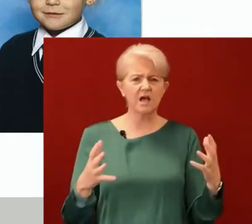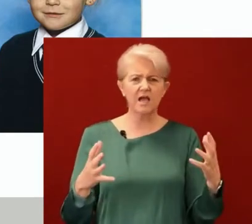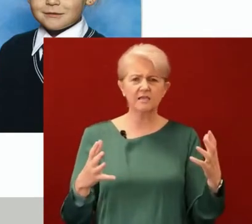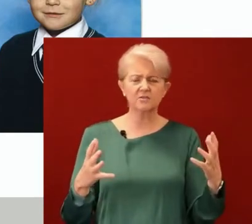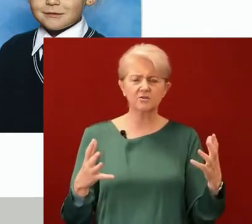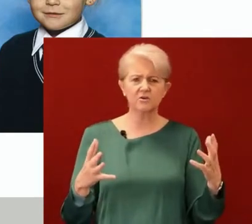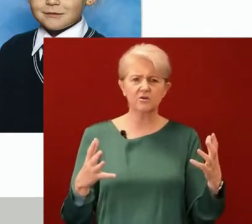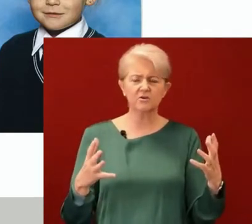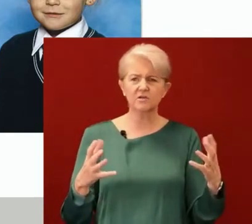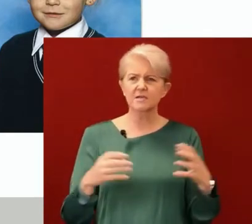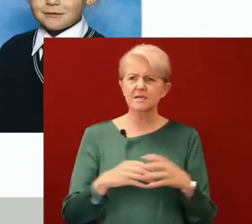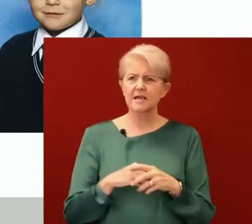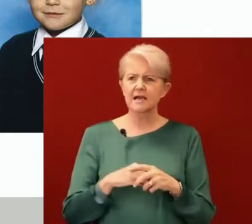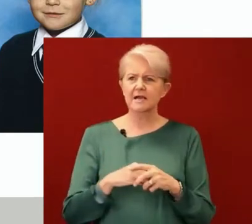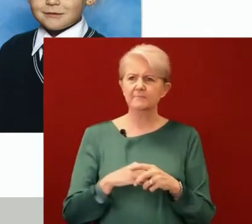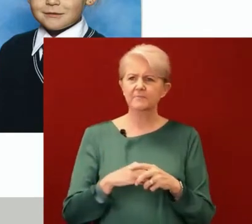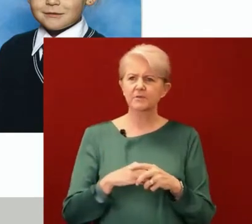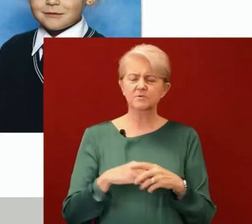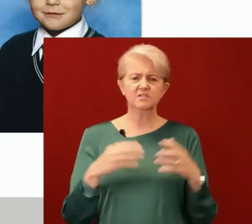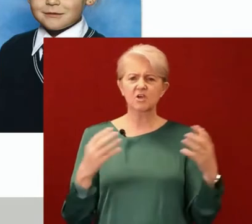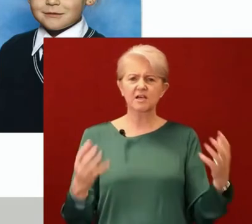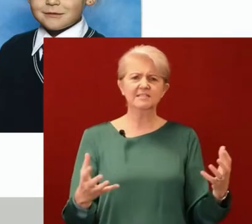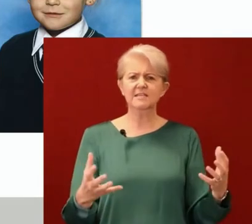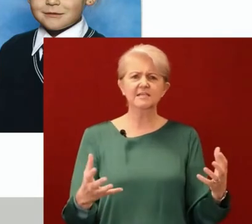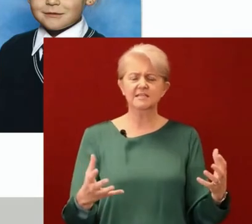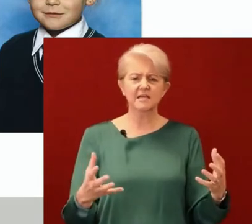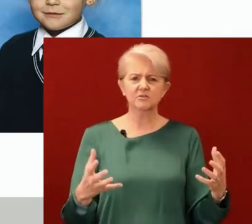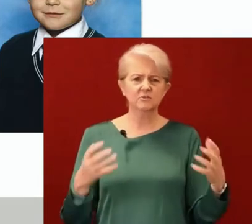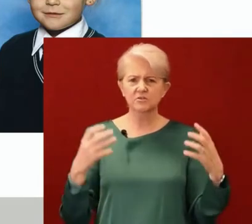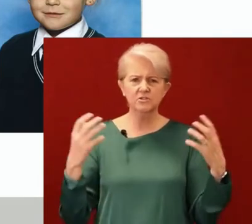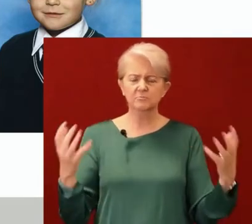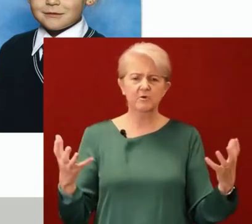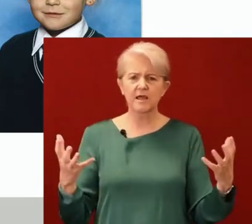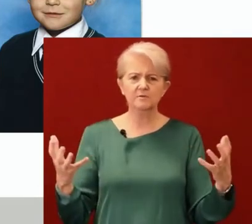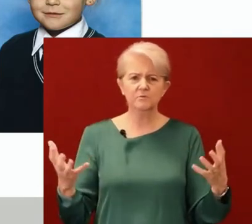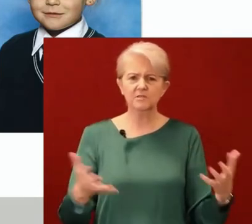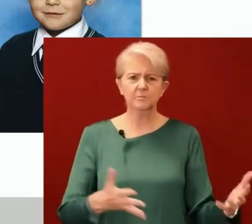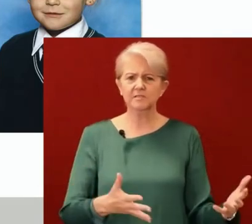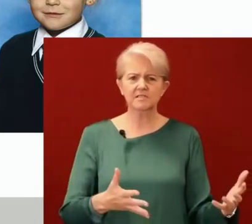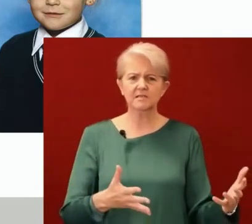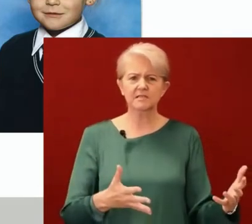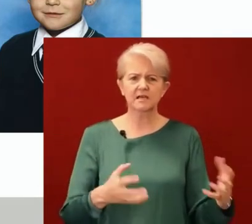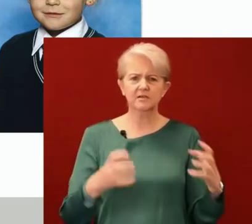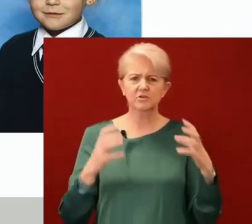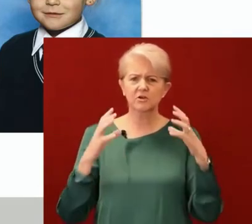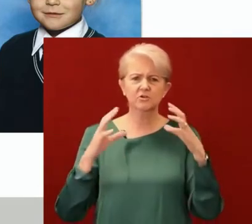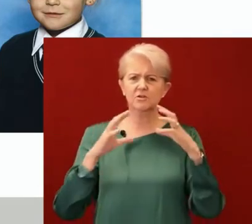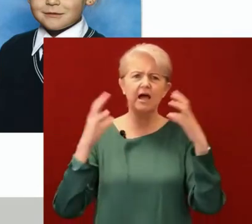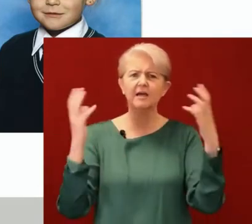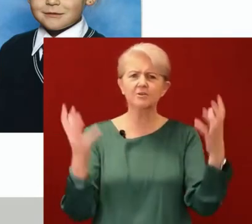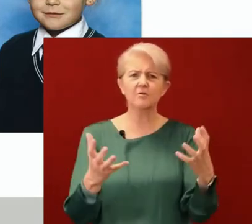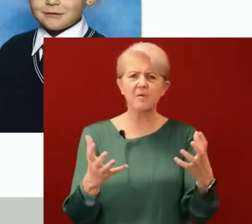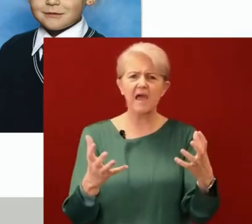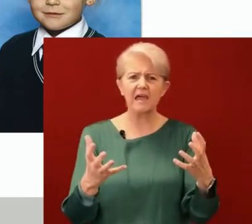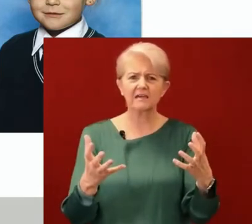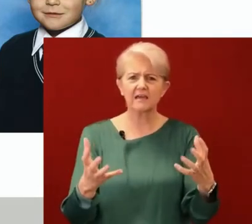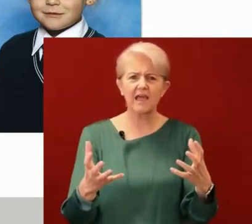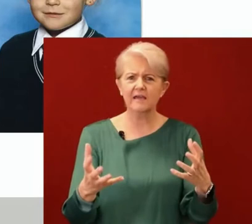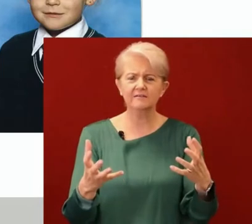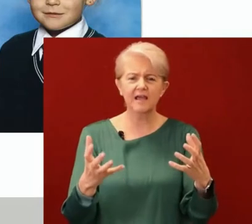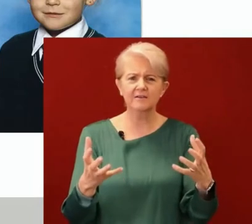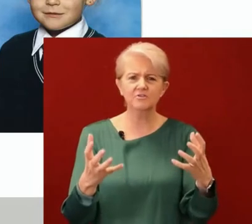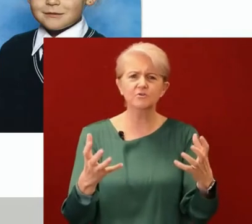almost like, you know, there was this idea that you lose your brain with the placenta. You know, you can't go